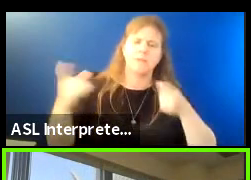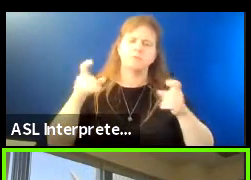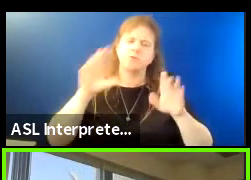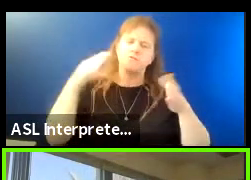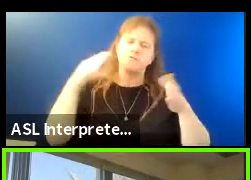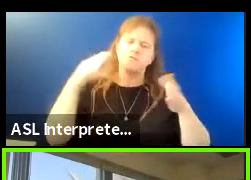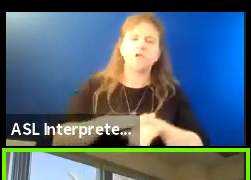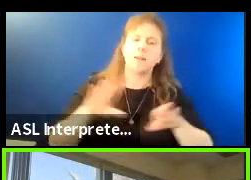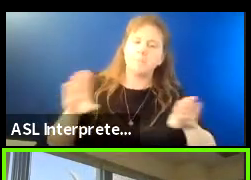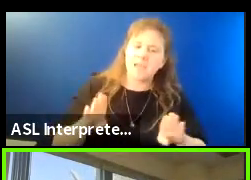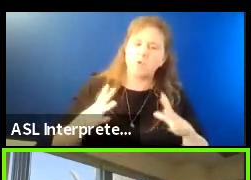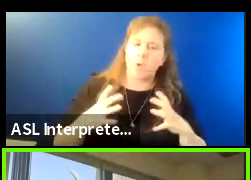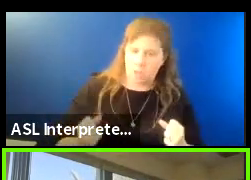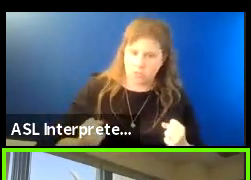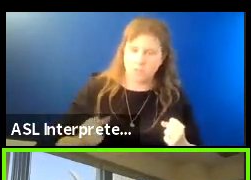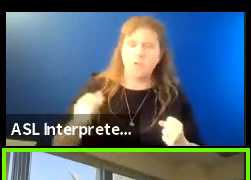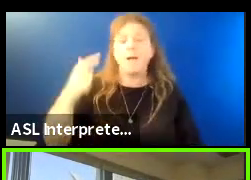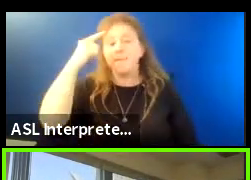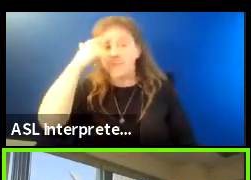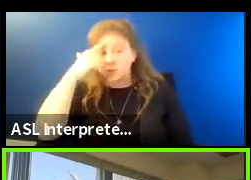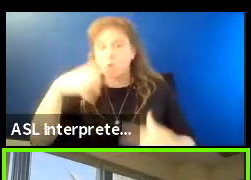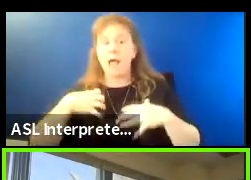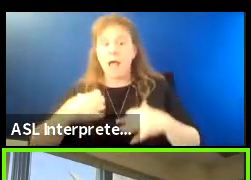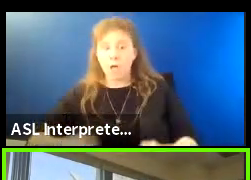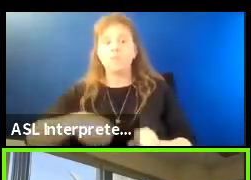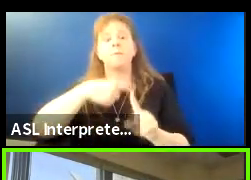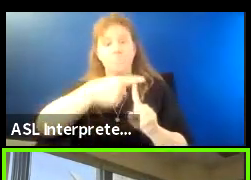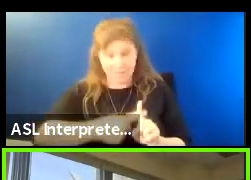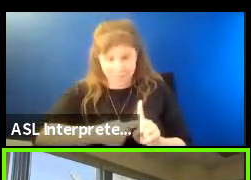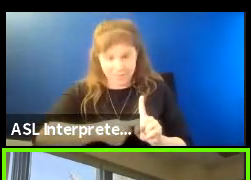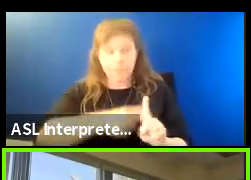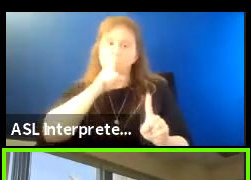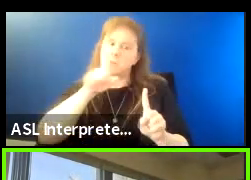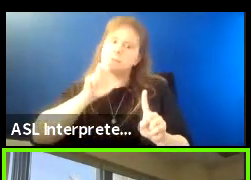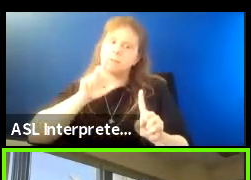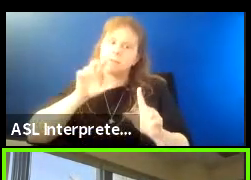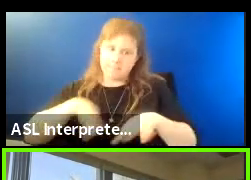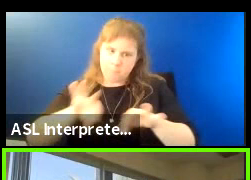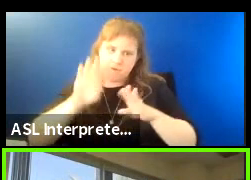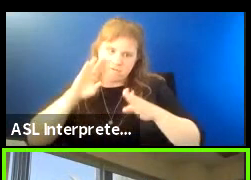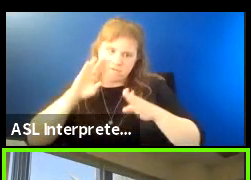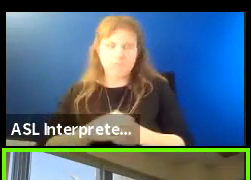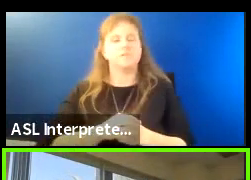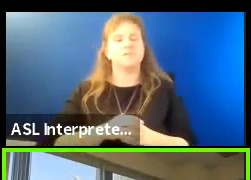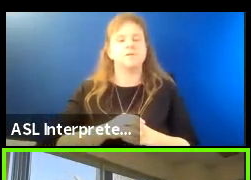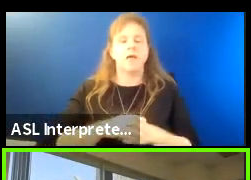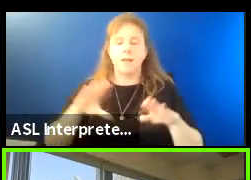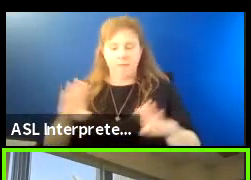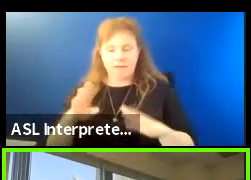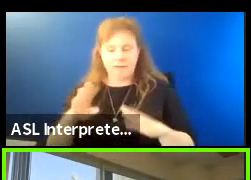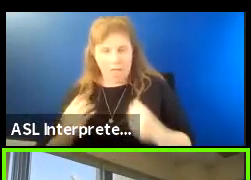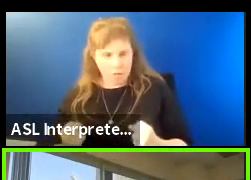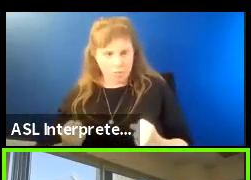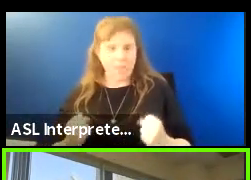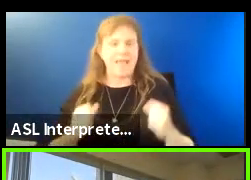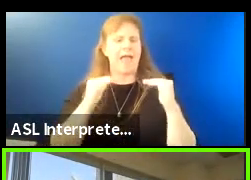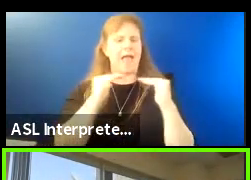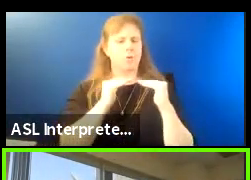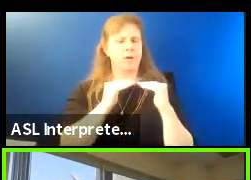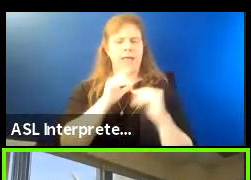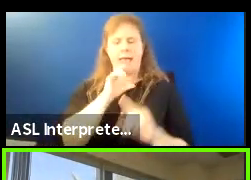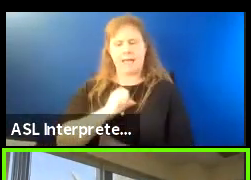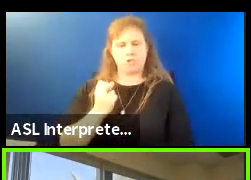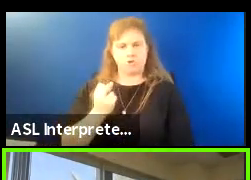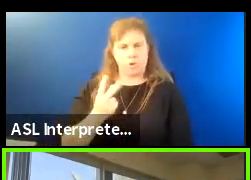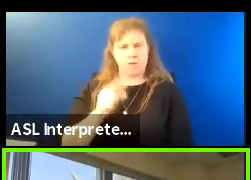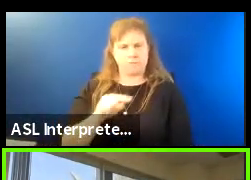behavioral health. This is Mental Health Month. It's really important. But bringing behavioral health and equity in line with the 12 to 15-year-olds,